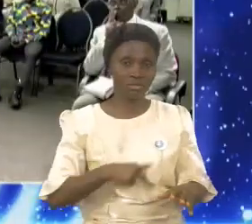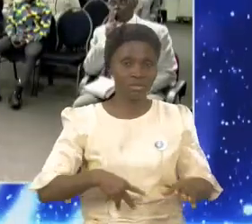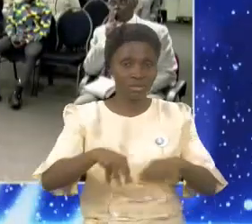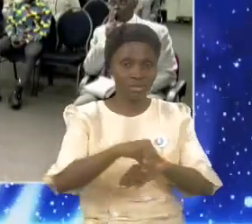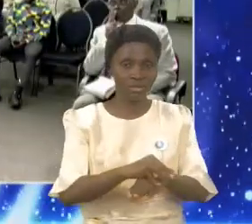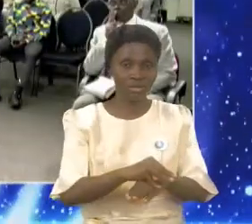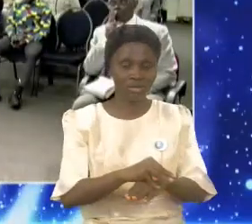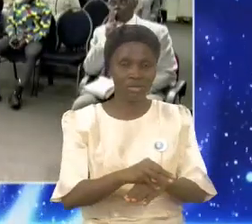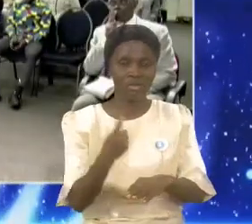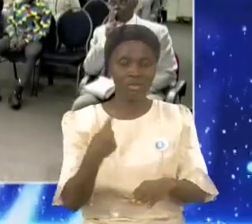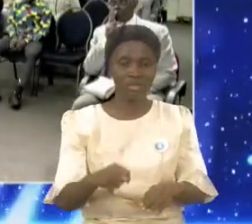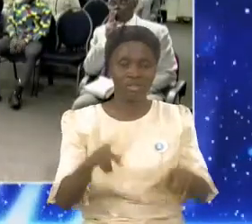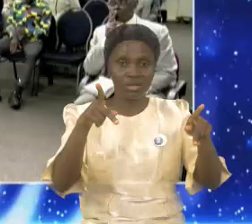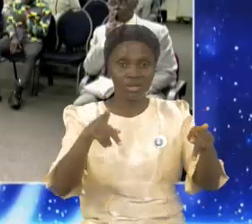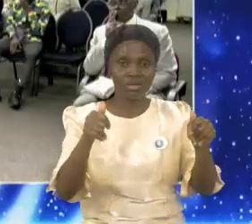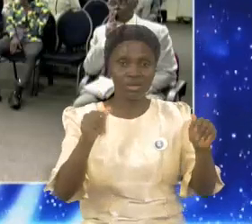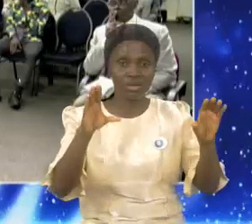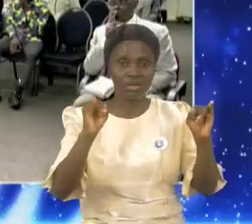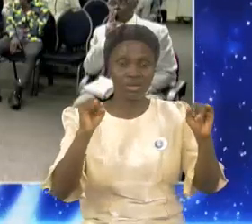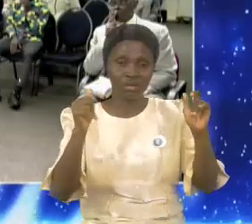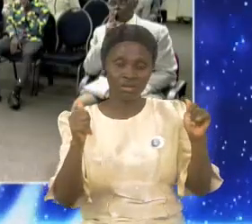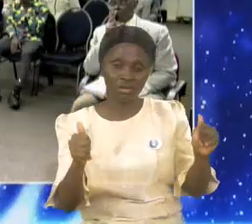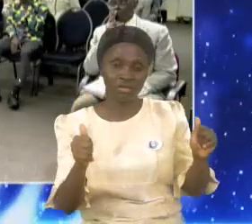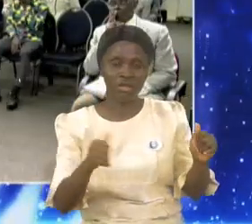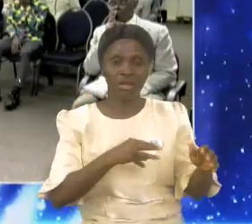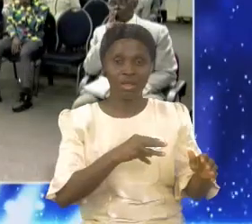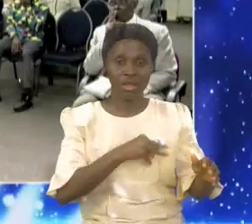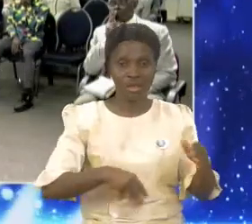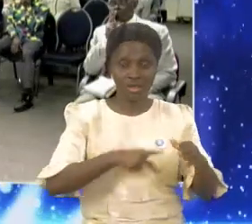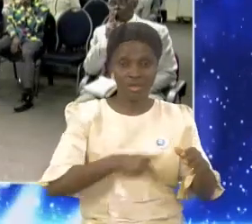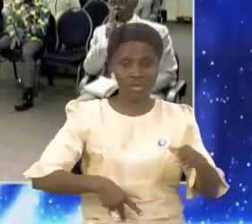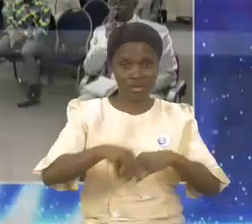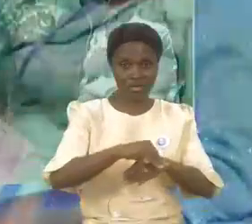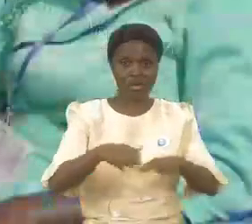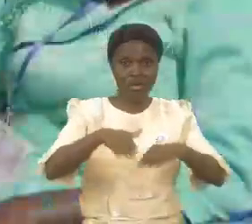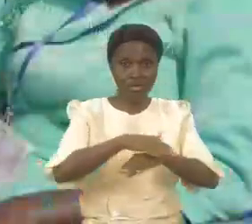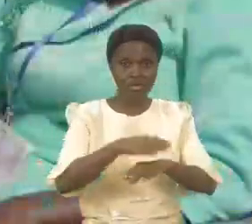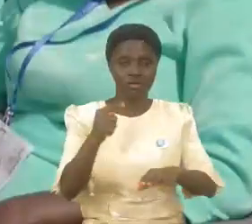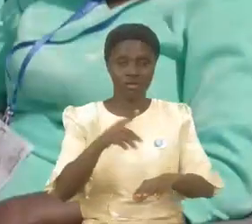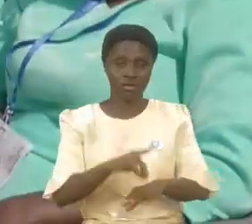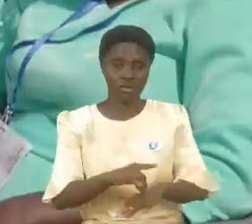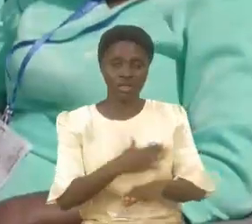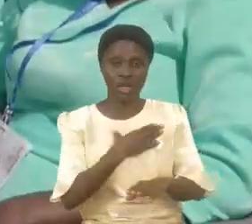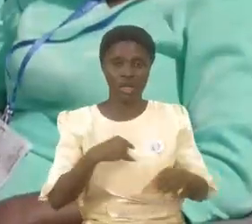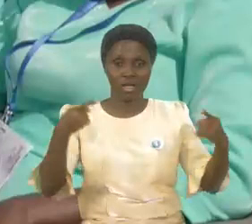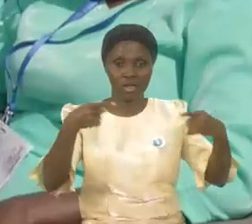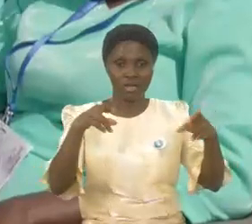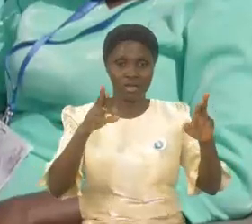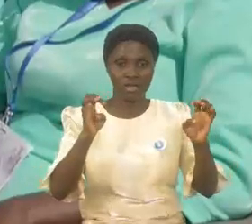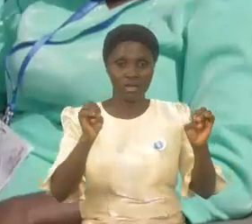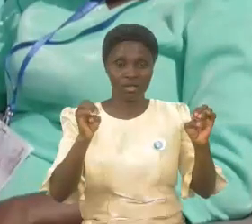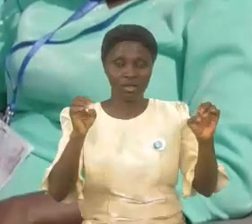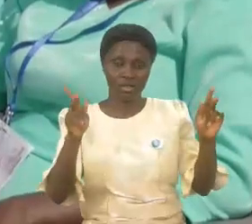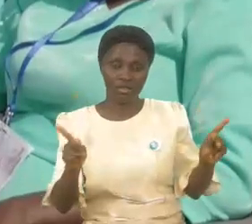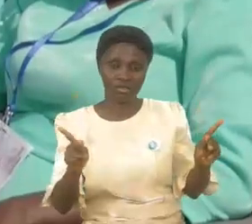the Medo-Persian Empire, over all the earth. And the third empire, the Grecian Empire, Alexander